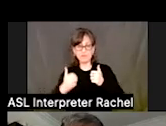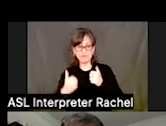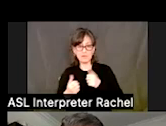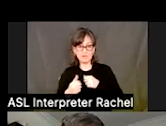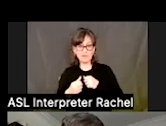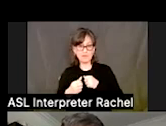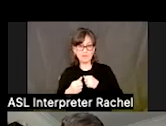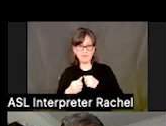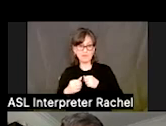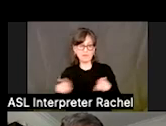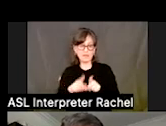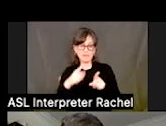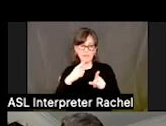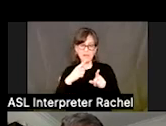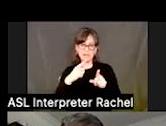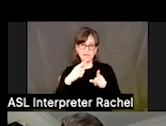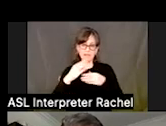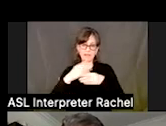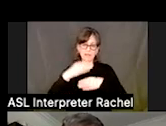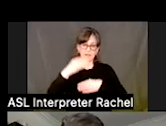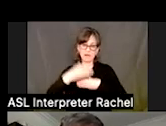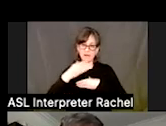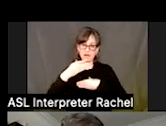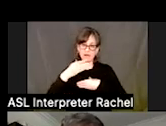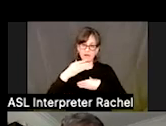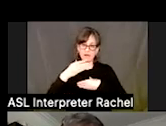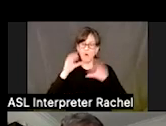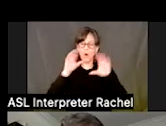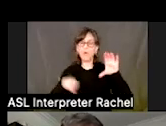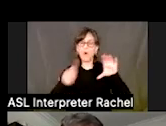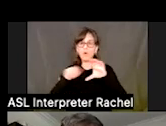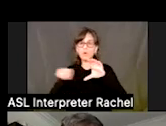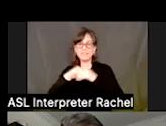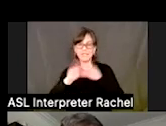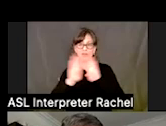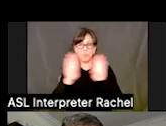And as I say, holes in shear walls are a bad idea. So next slide.